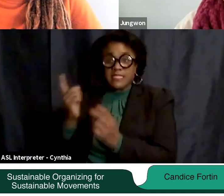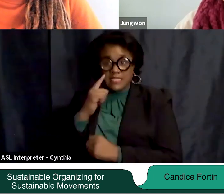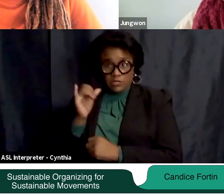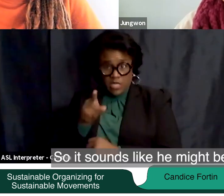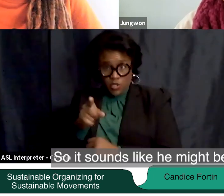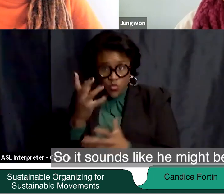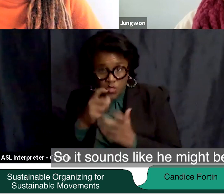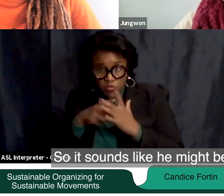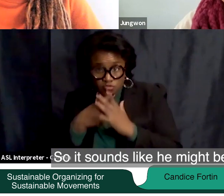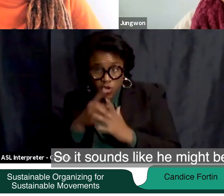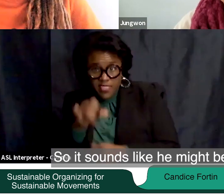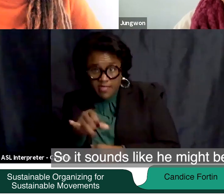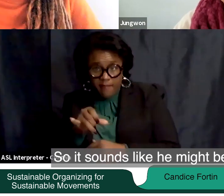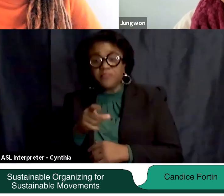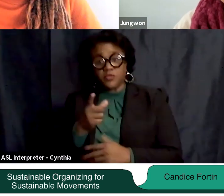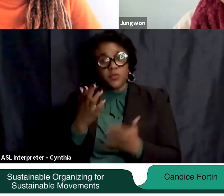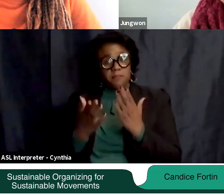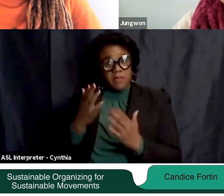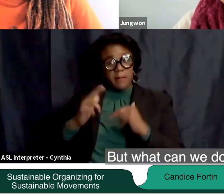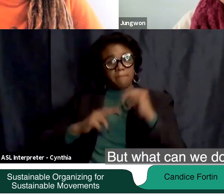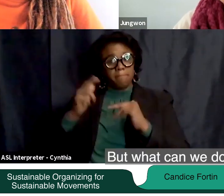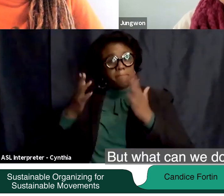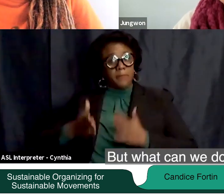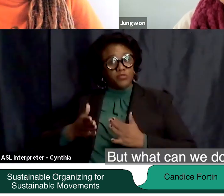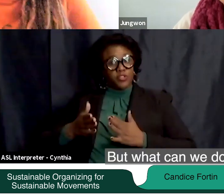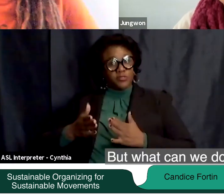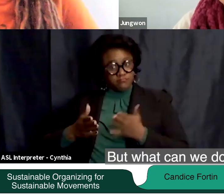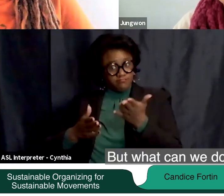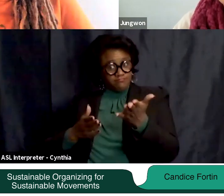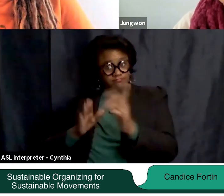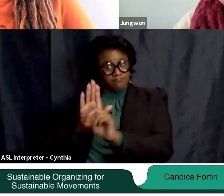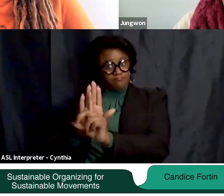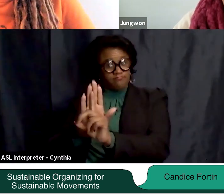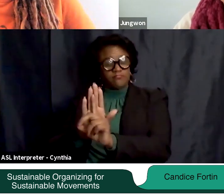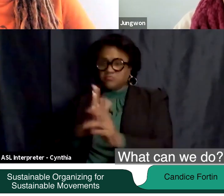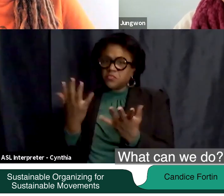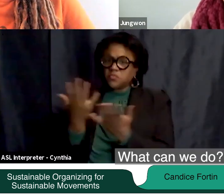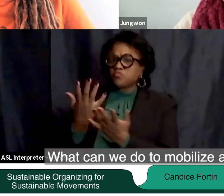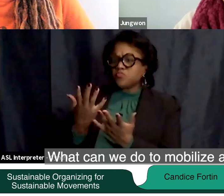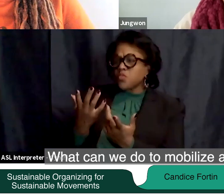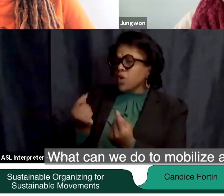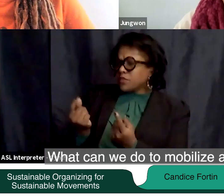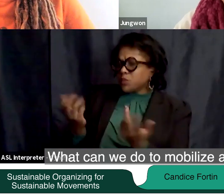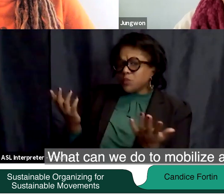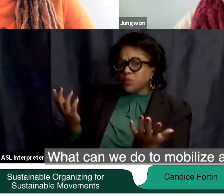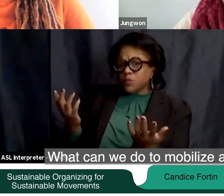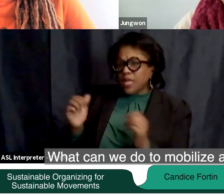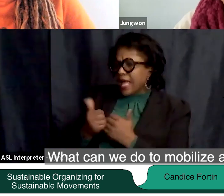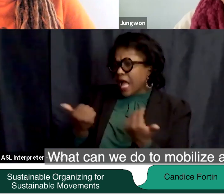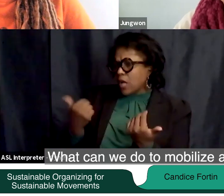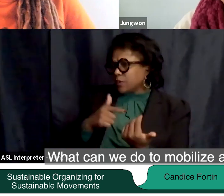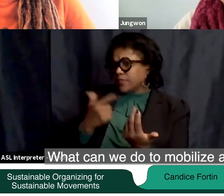it, so it sounds like you might be a builder. But what can we do? What can we do? What can we do